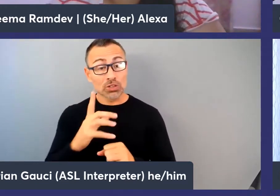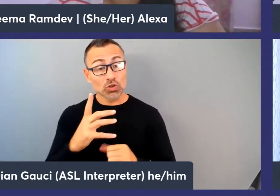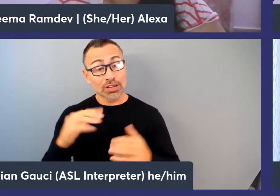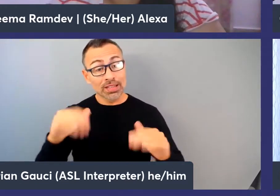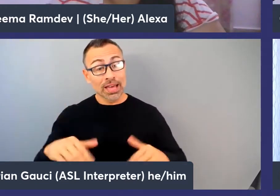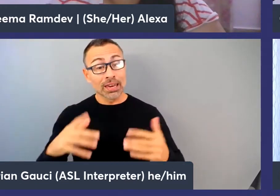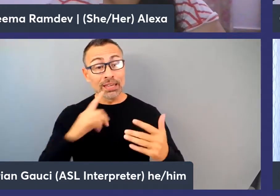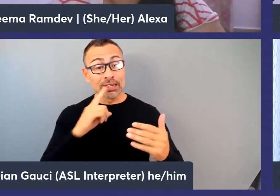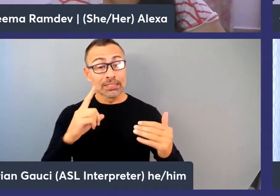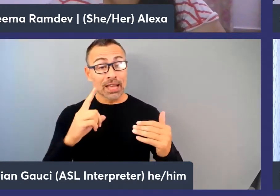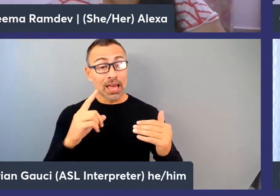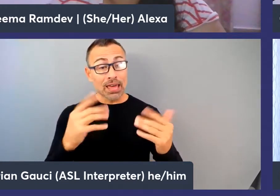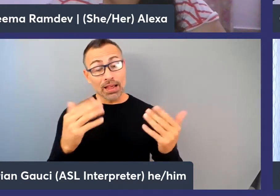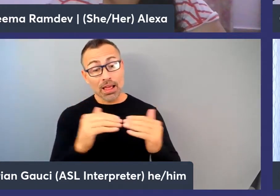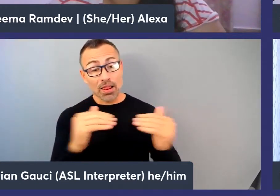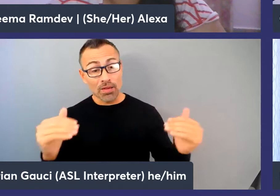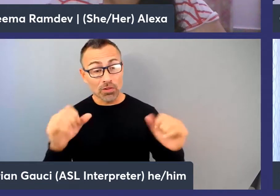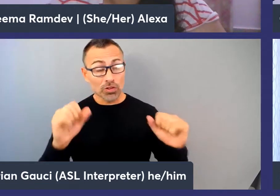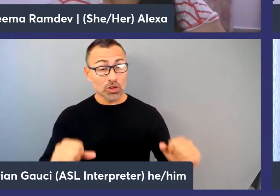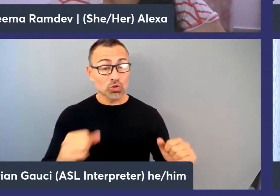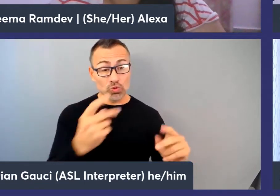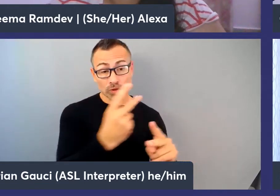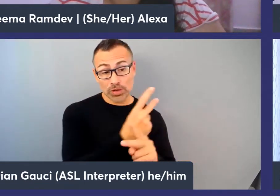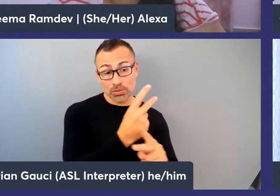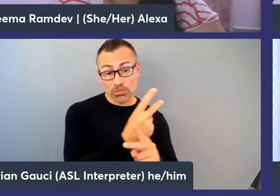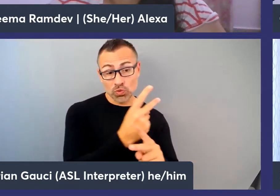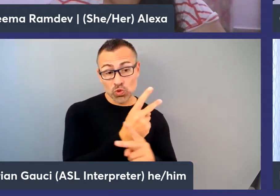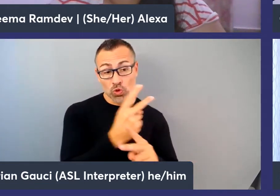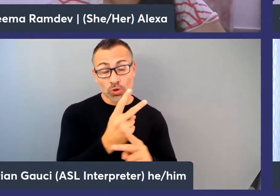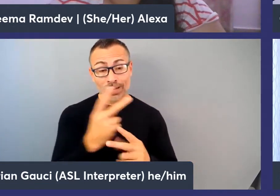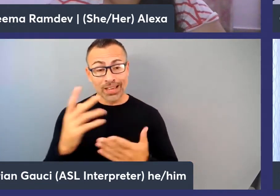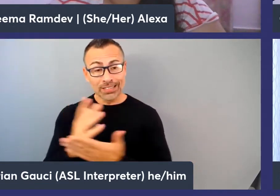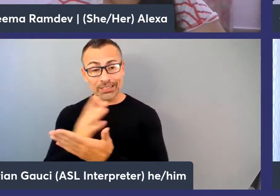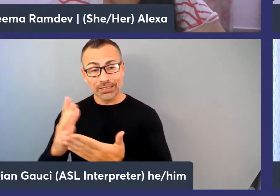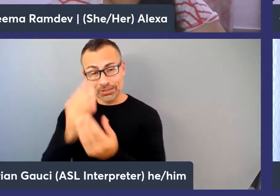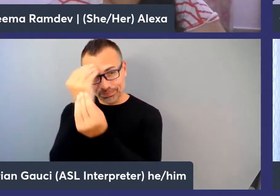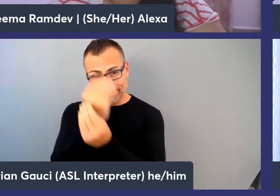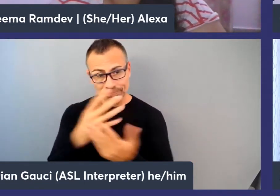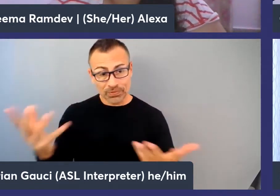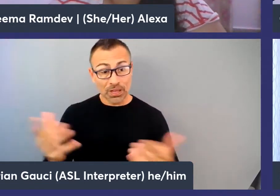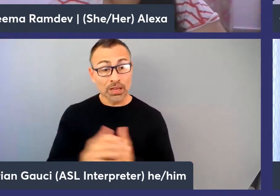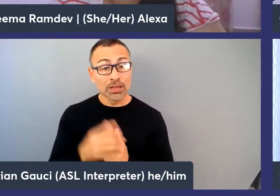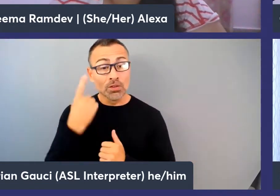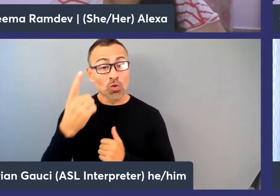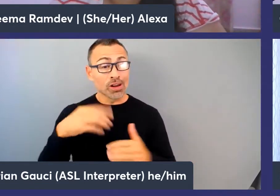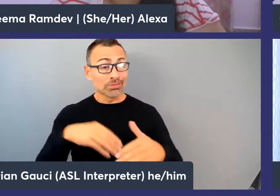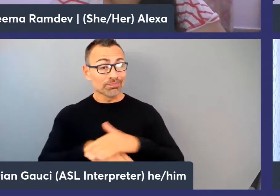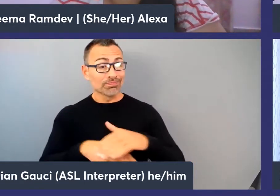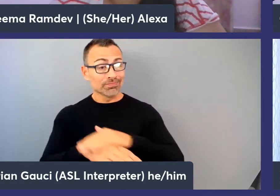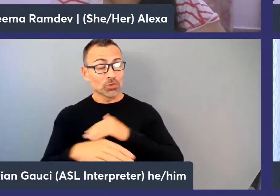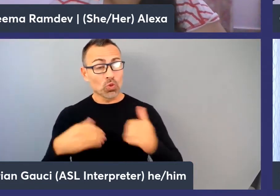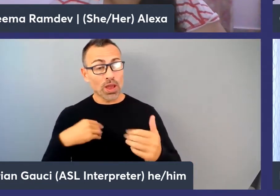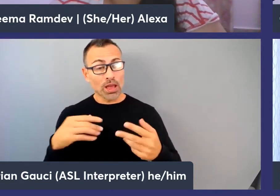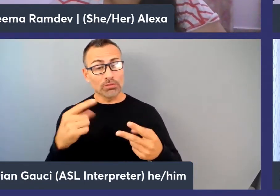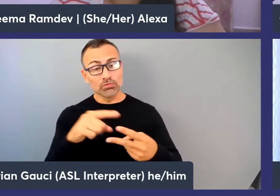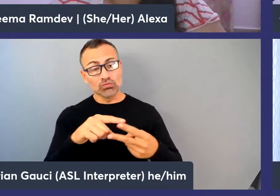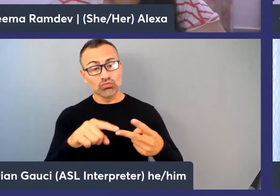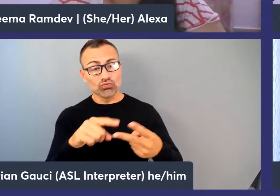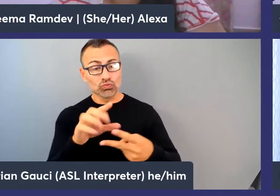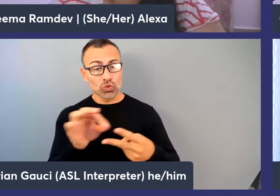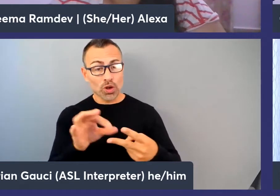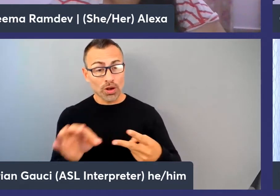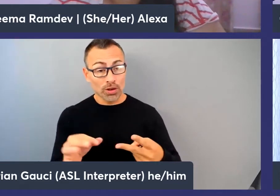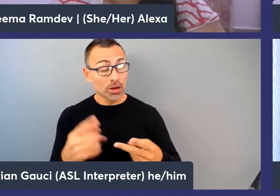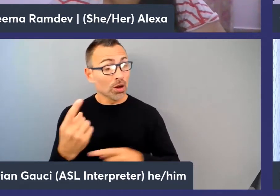and knowledge sharing. For the accessing this data, we have a couple of options. You can always use